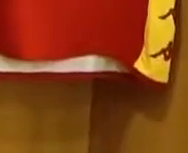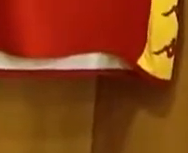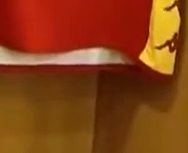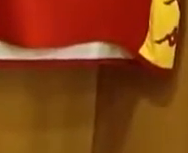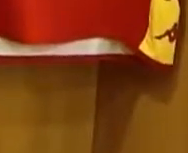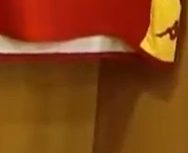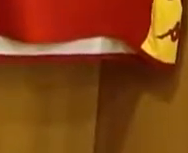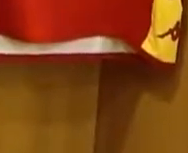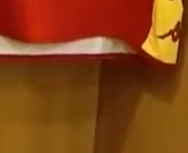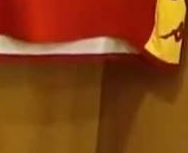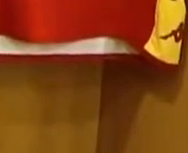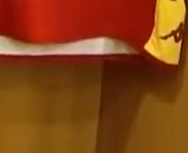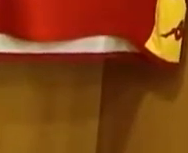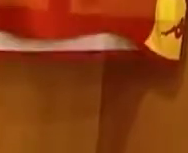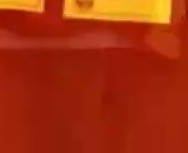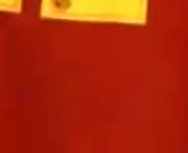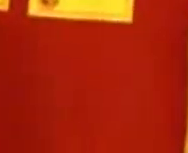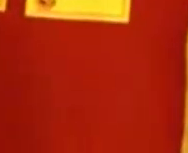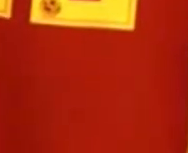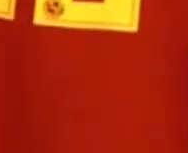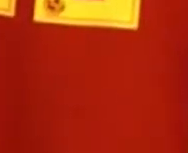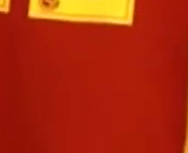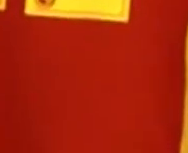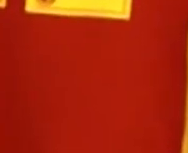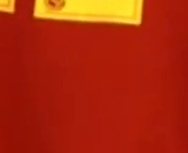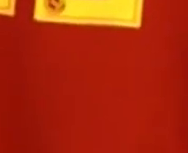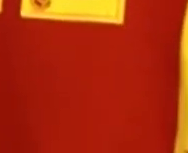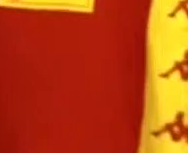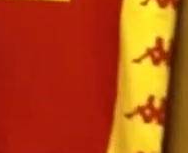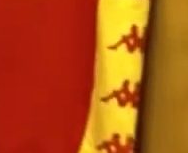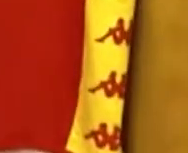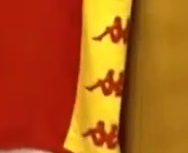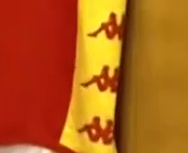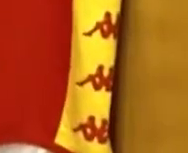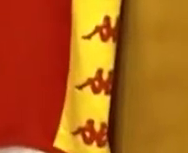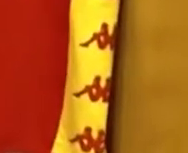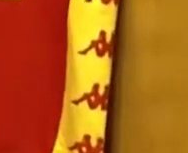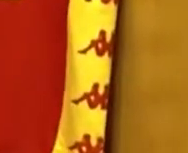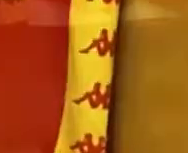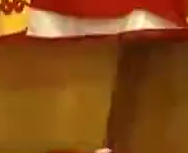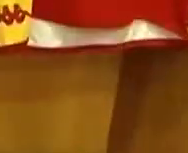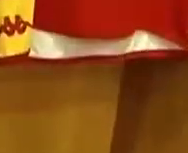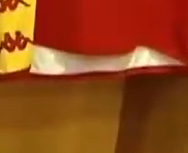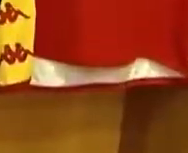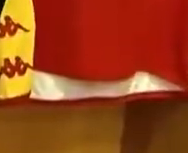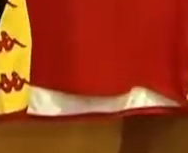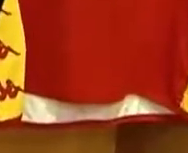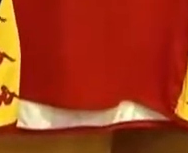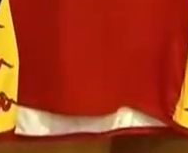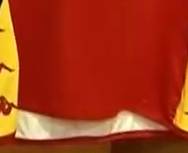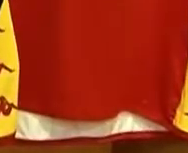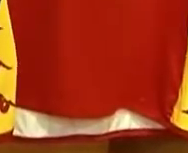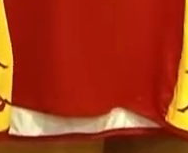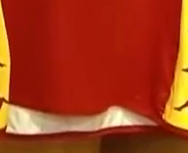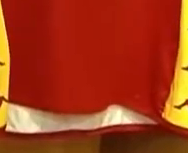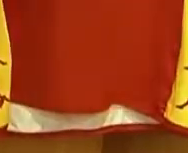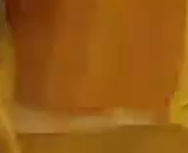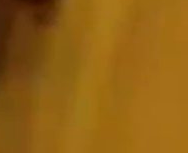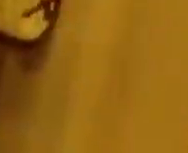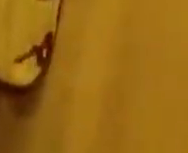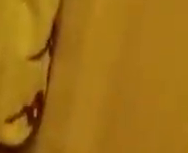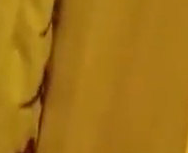Sundowns had about as easy a passage as you could for last year's competition.